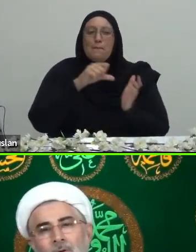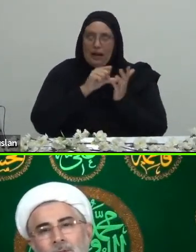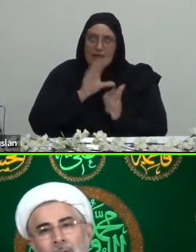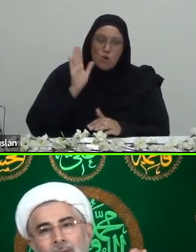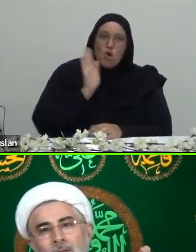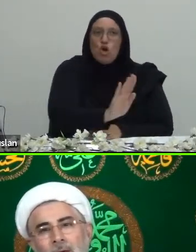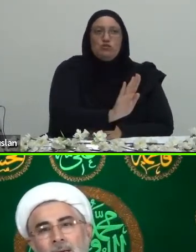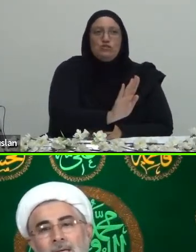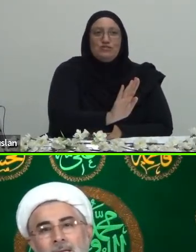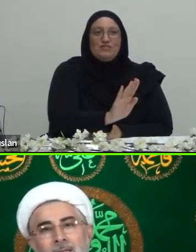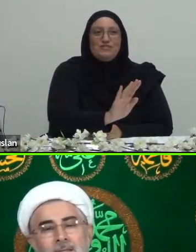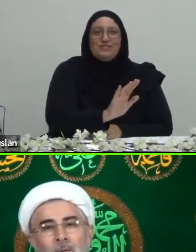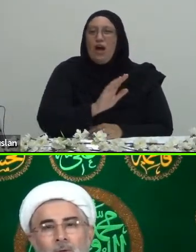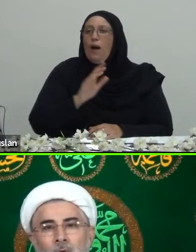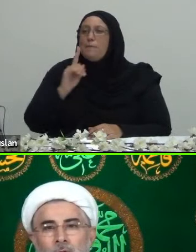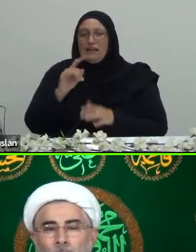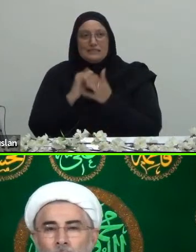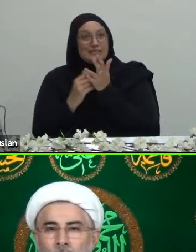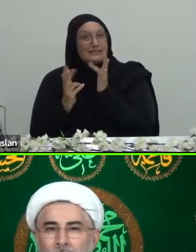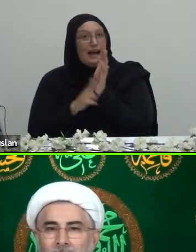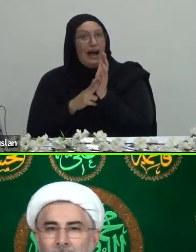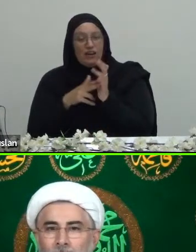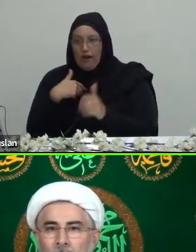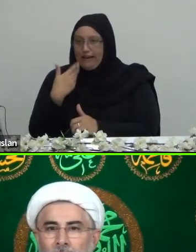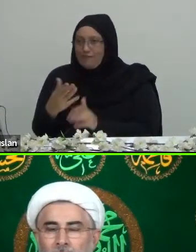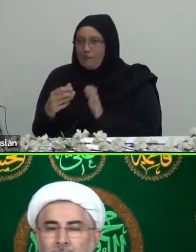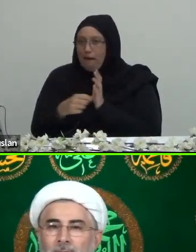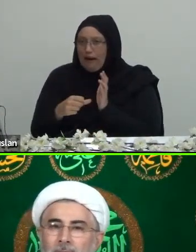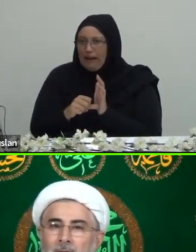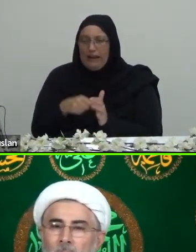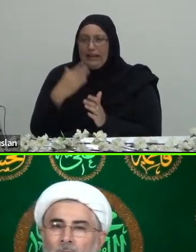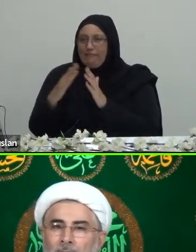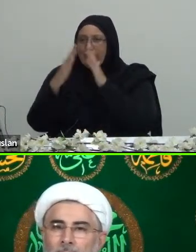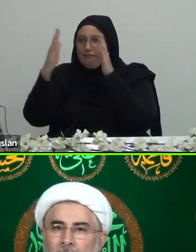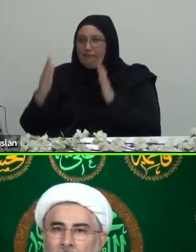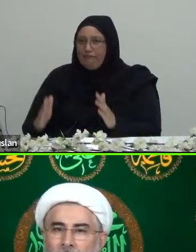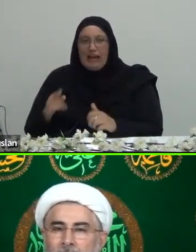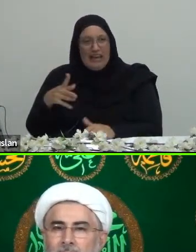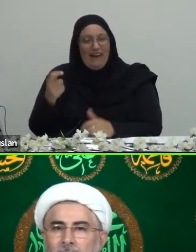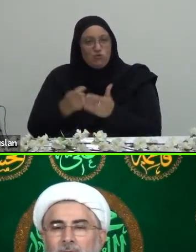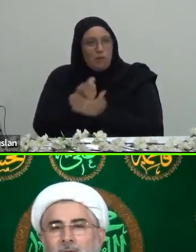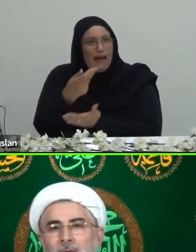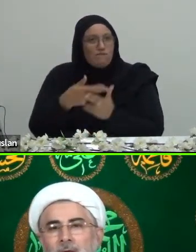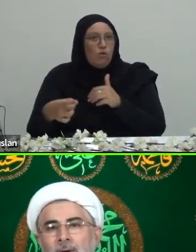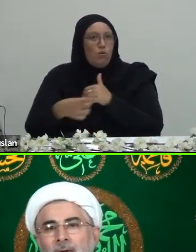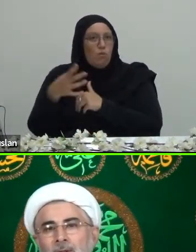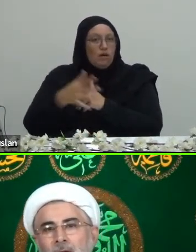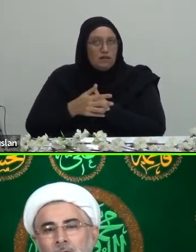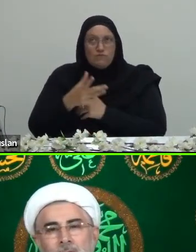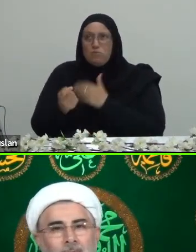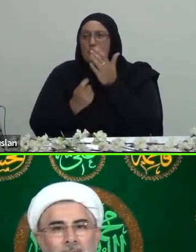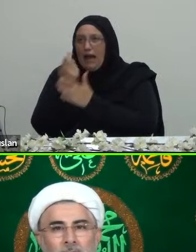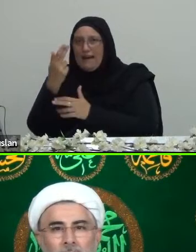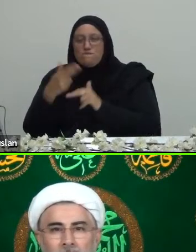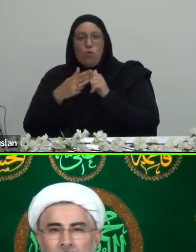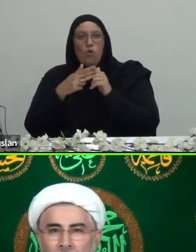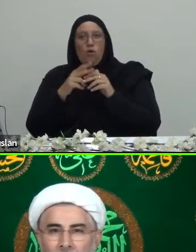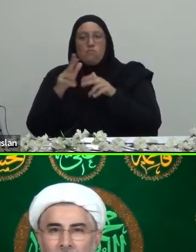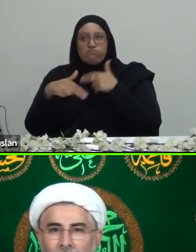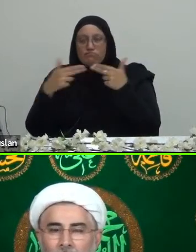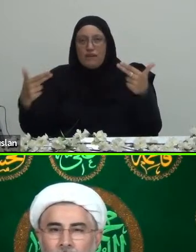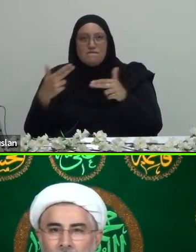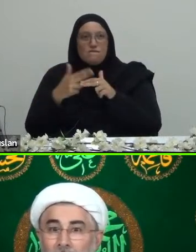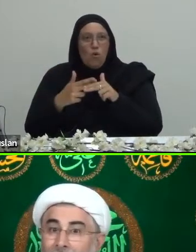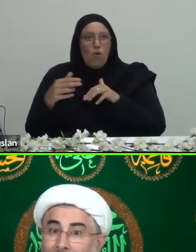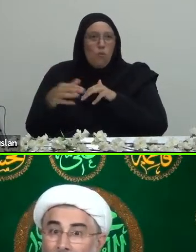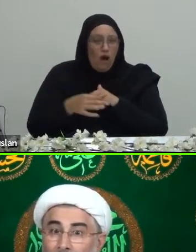the time of the marriage, he is the one who's supposed to give the nuptial gift. His wife is the receiver of the gift. The husband is the giver of